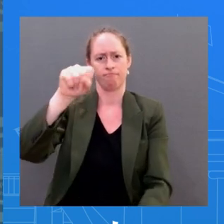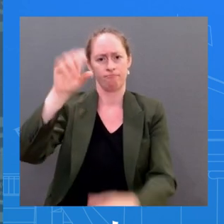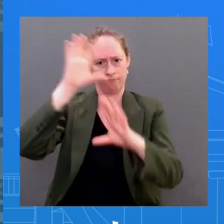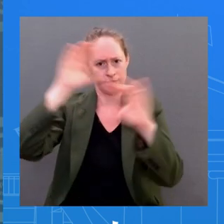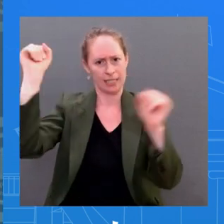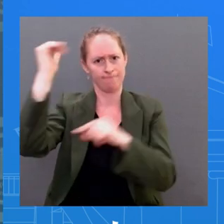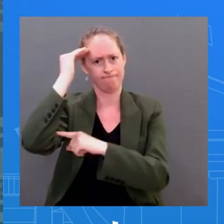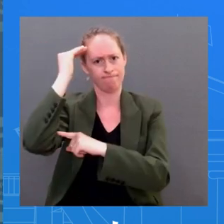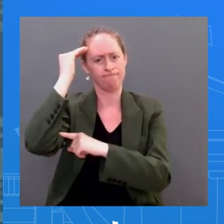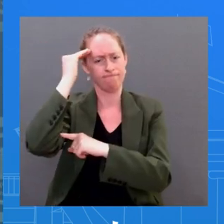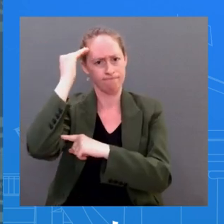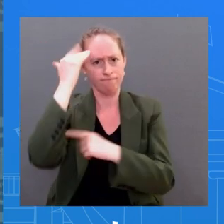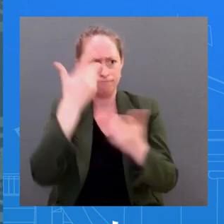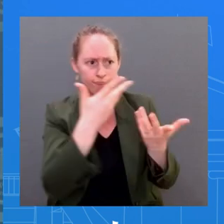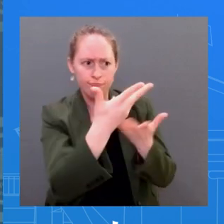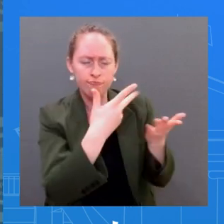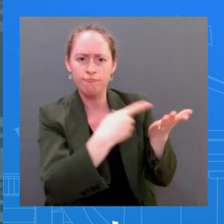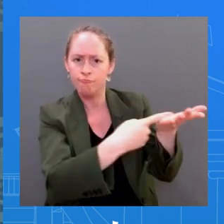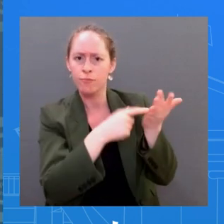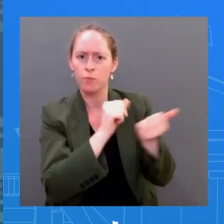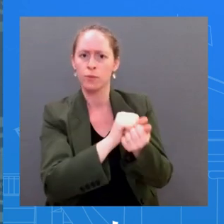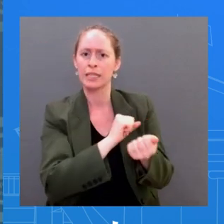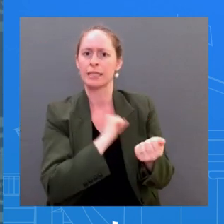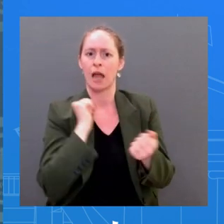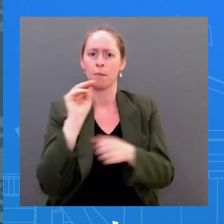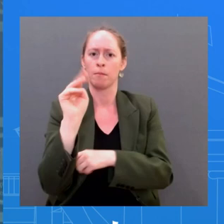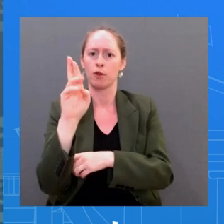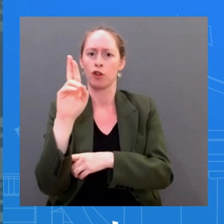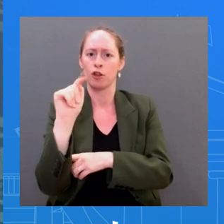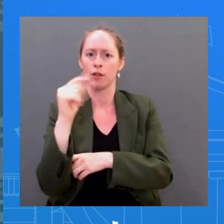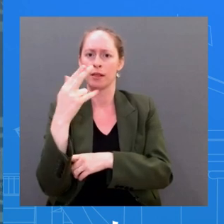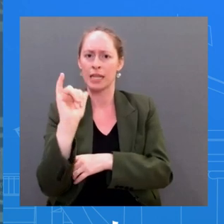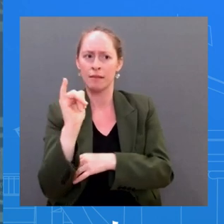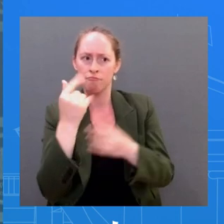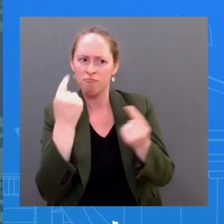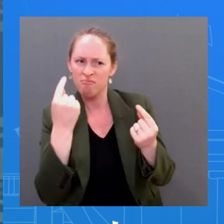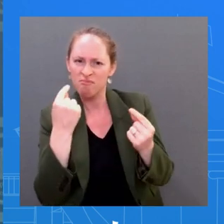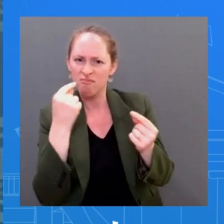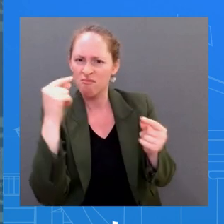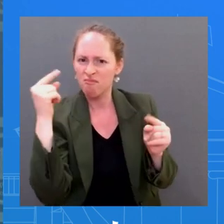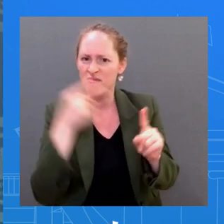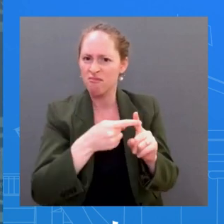of negotiations on Capitol Hill. He told Senator Murphy he strongly